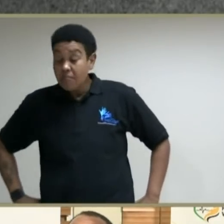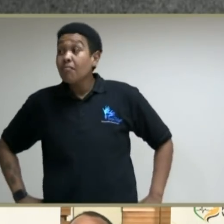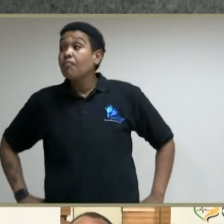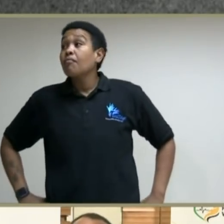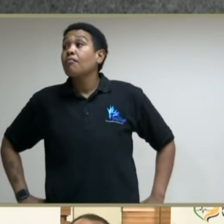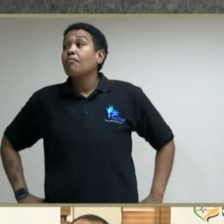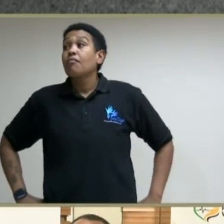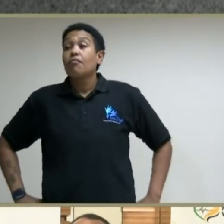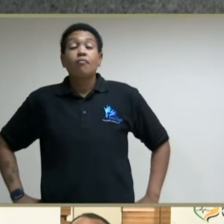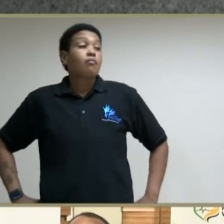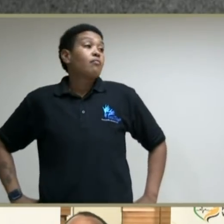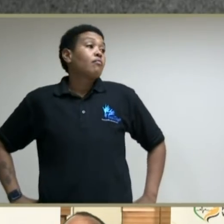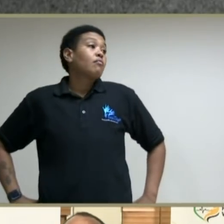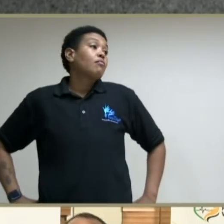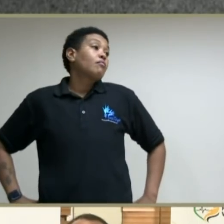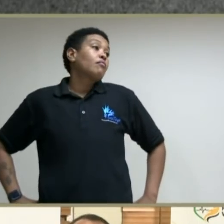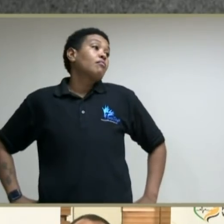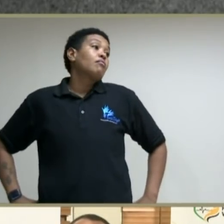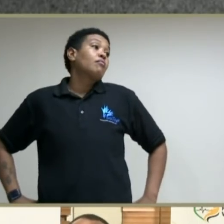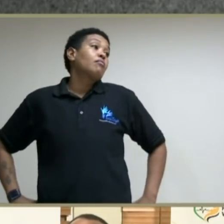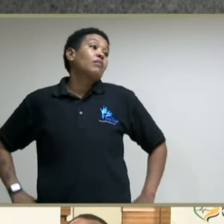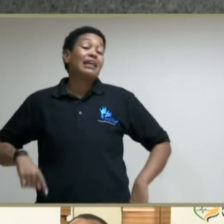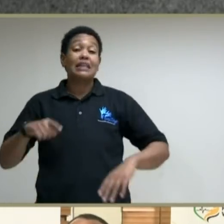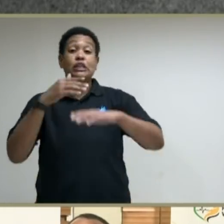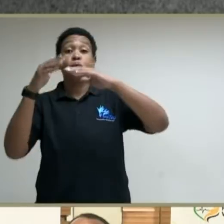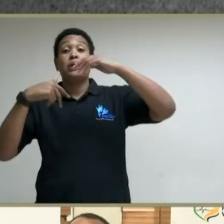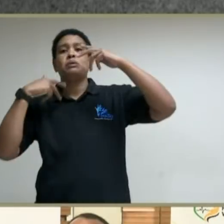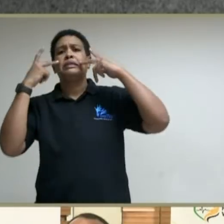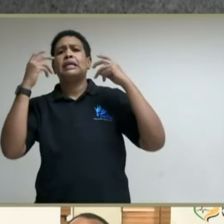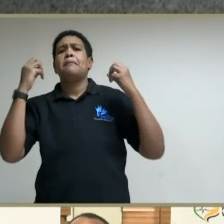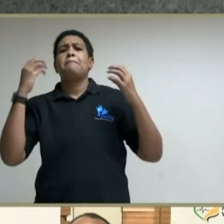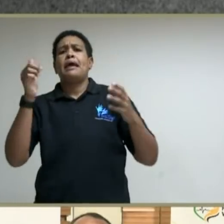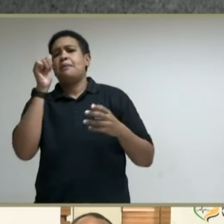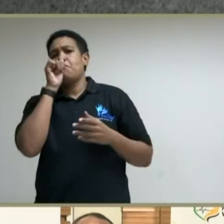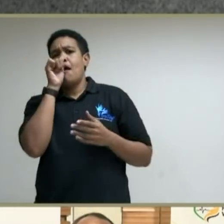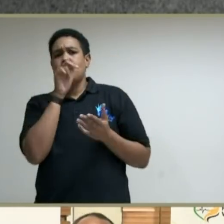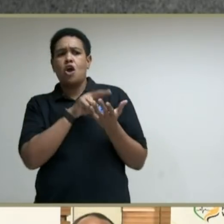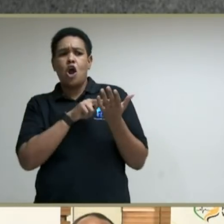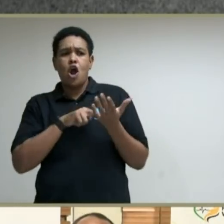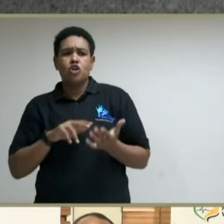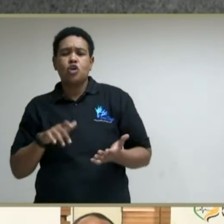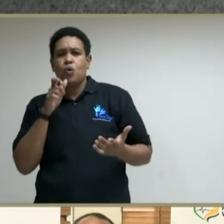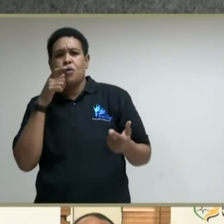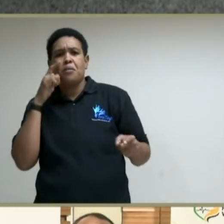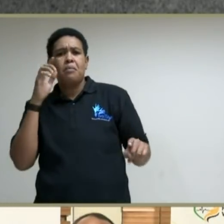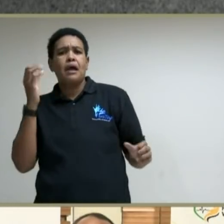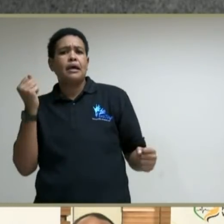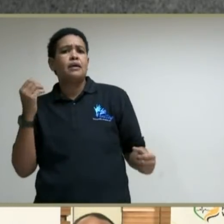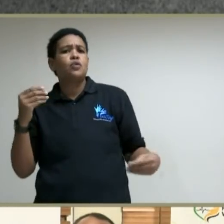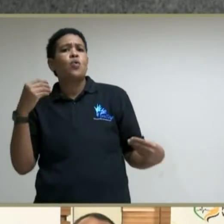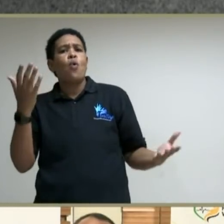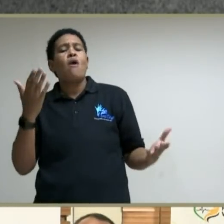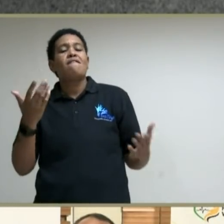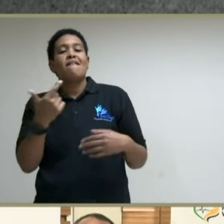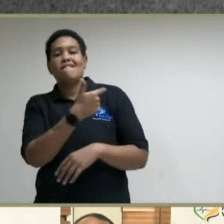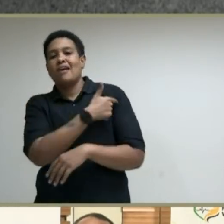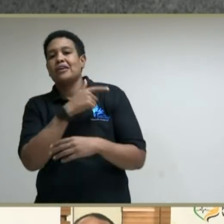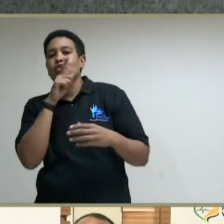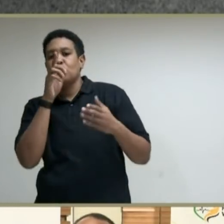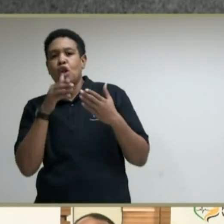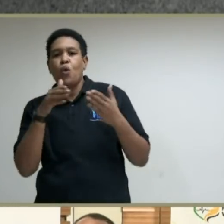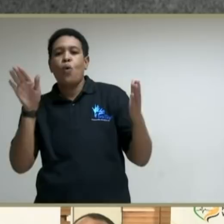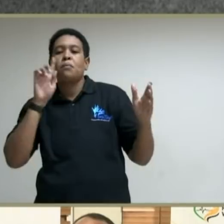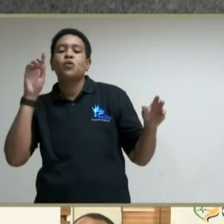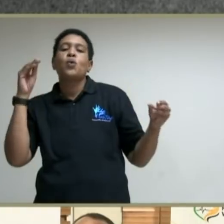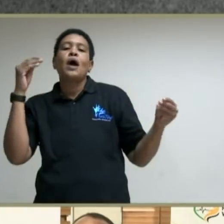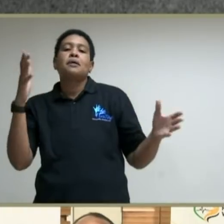of our private contractors who have been vetted and contracted to offer vaccines open to